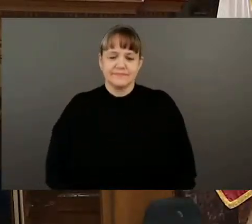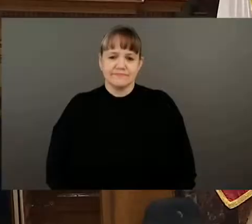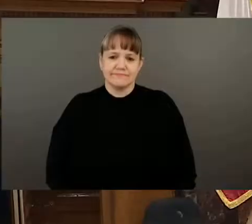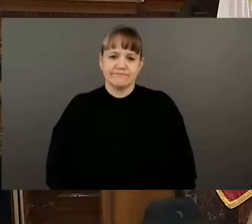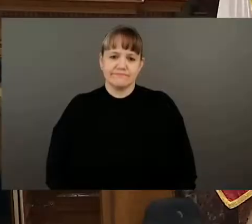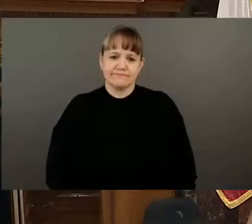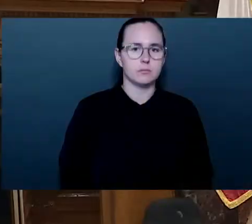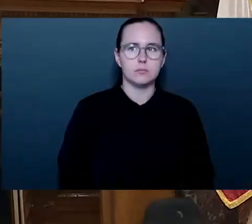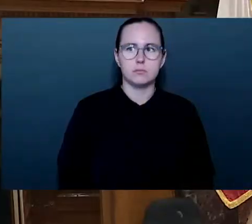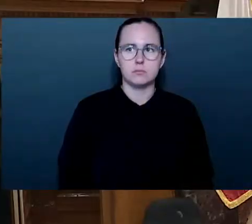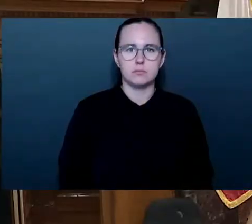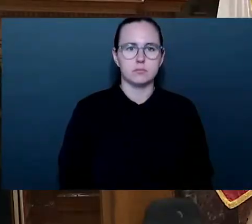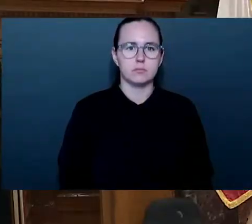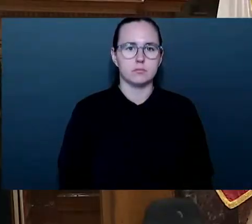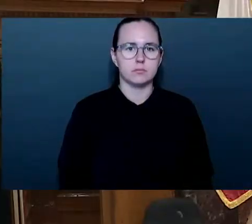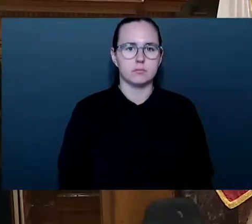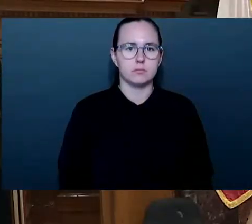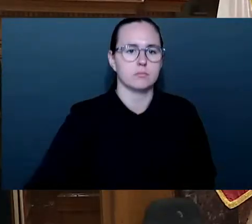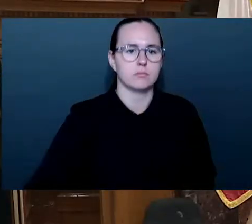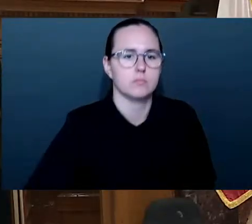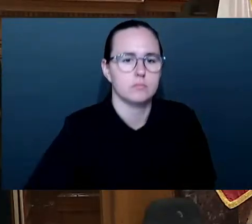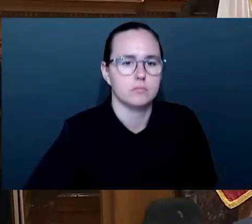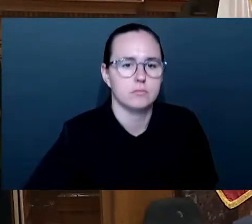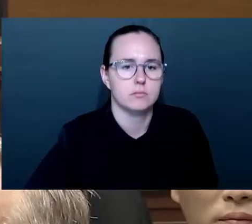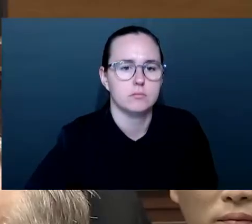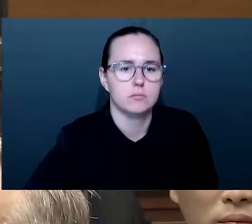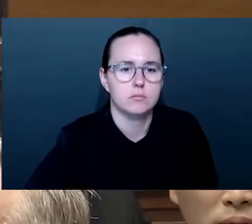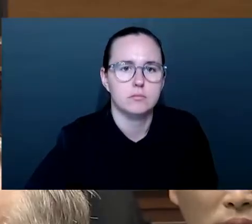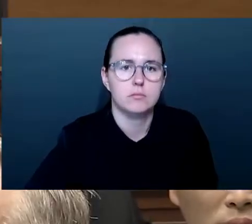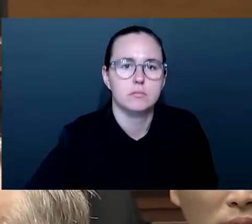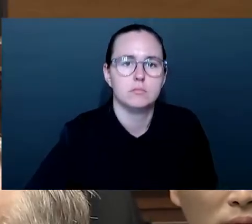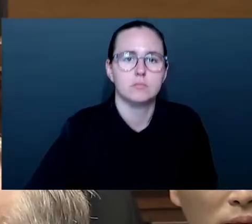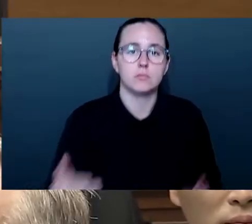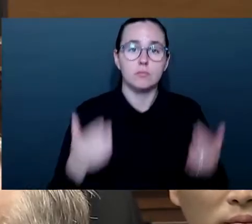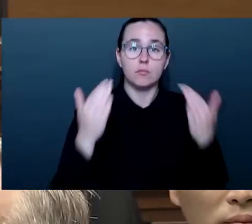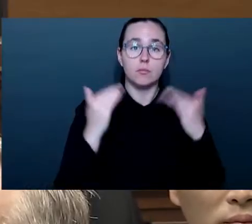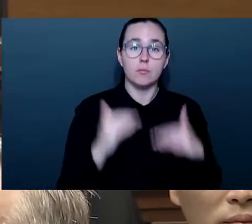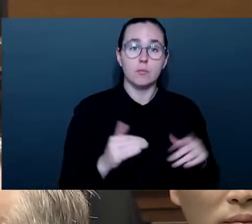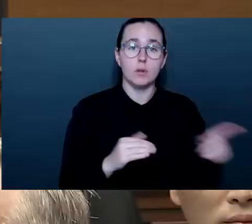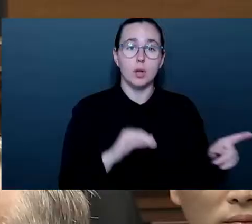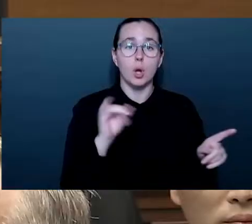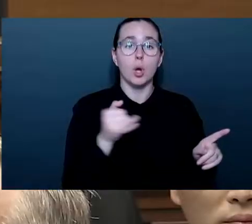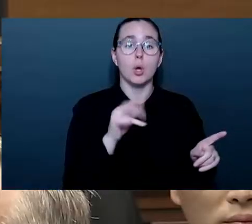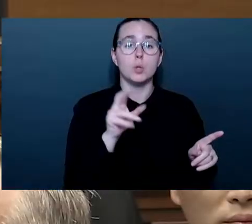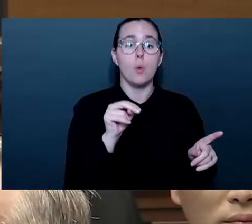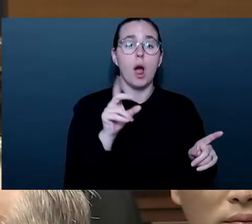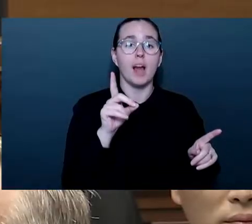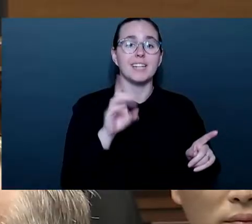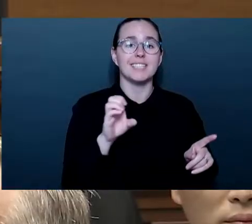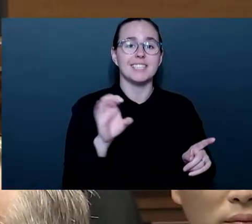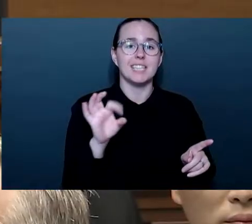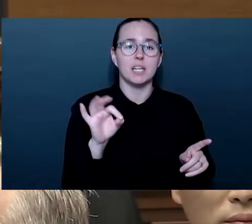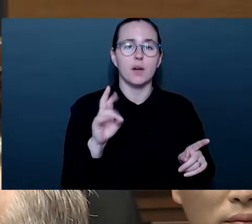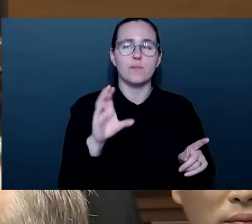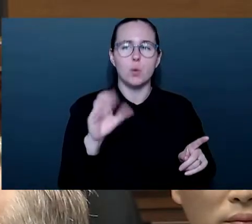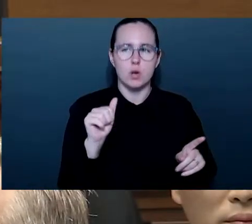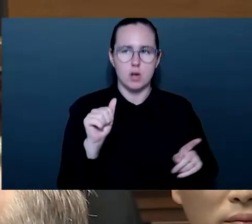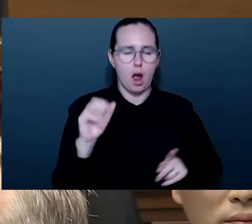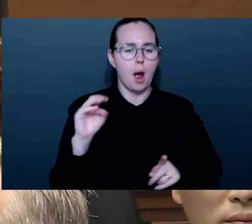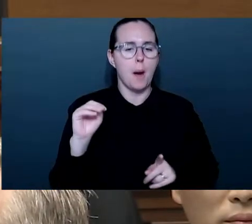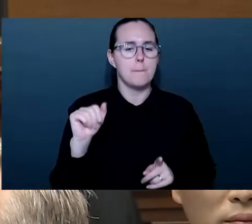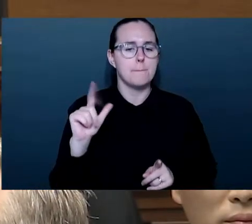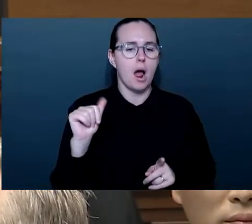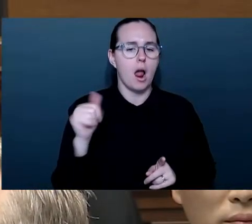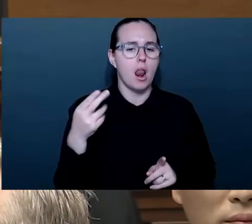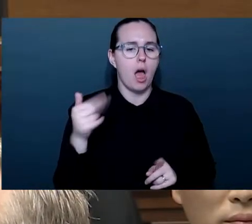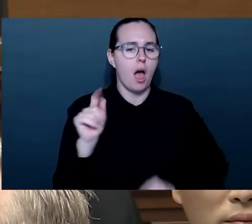Member Wandifika Malahat. Thank you, Mr. Speaker. Today I wish to shine a spotlight on an